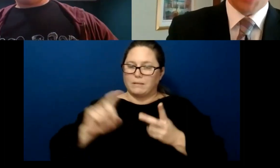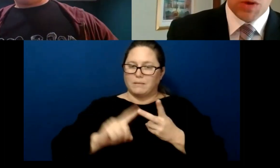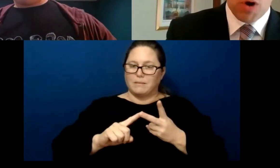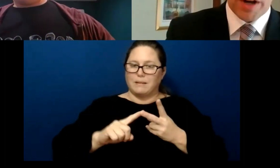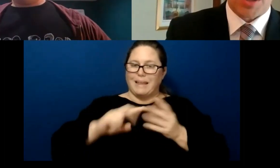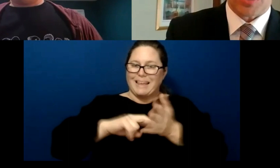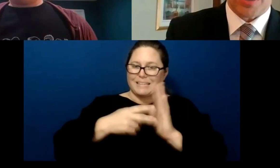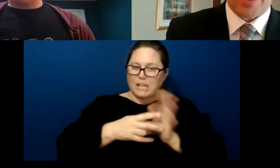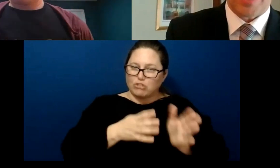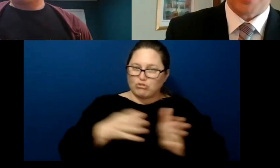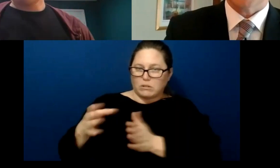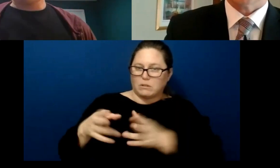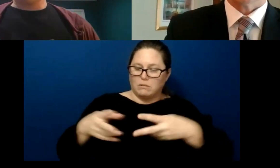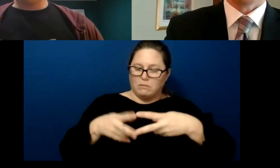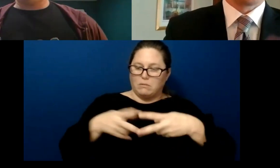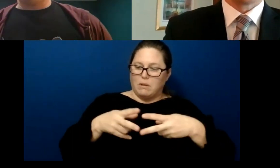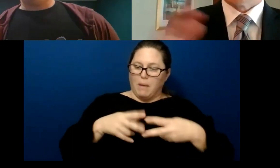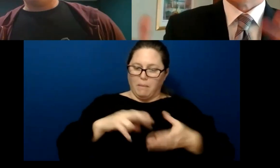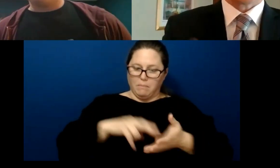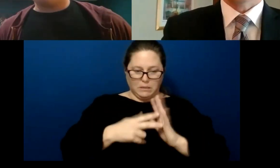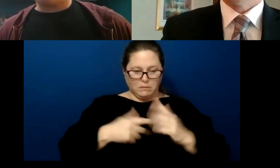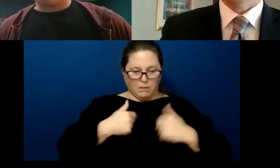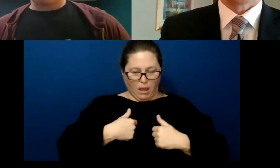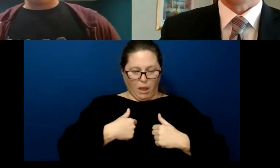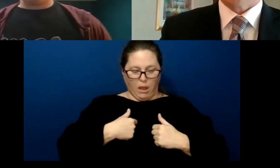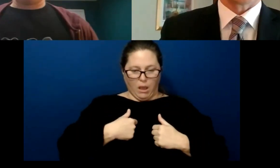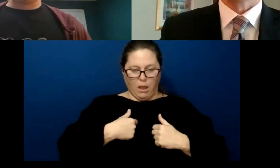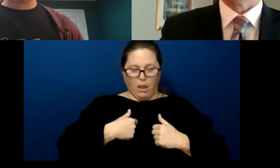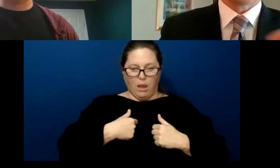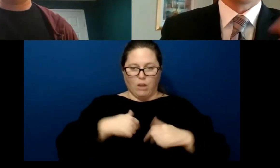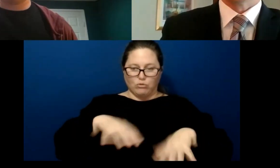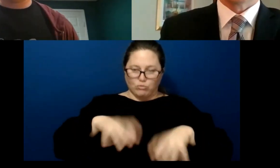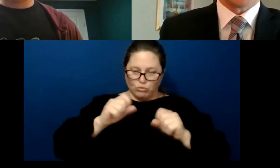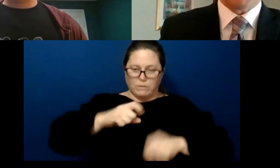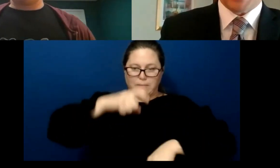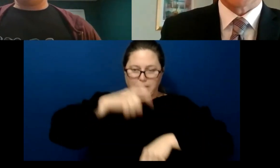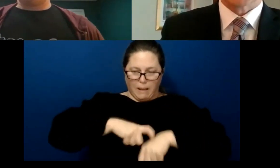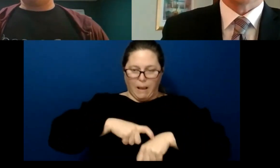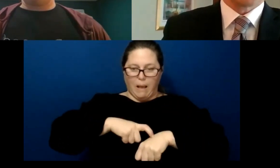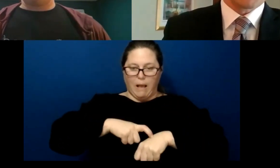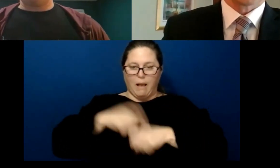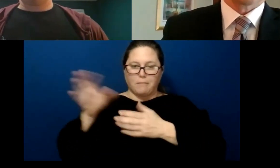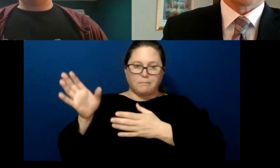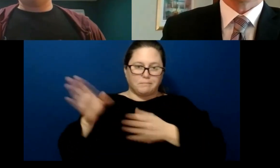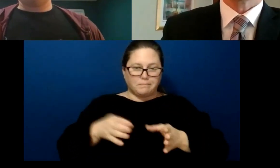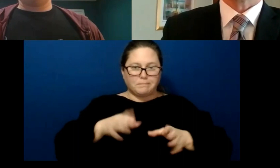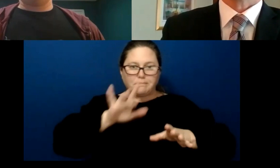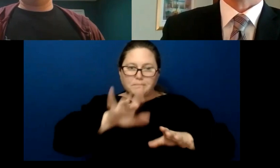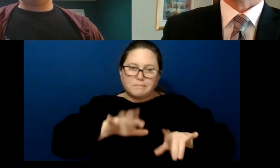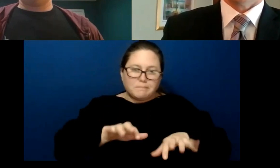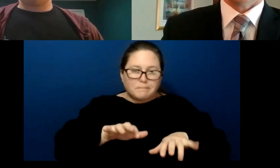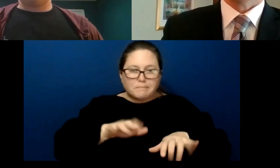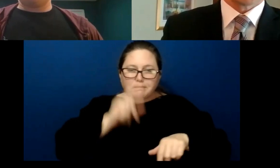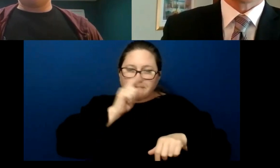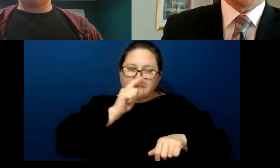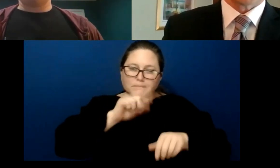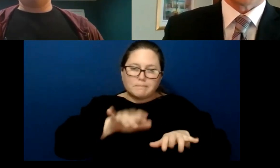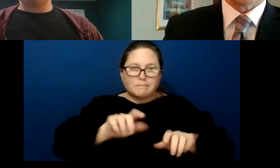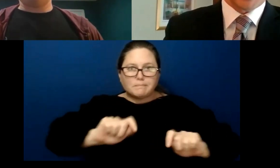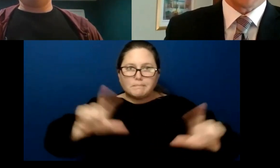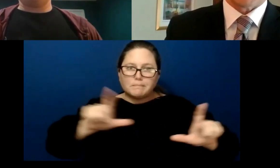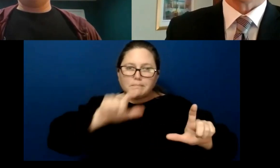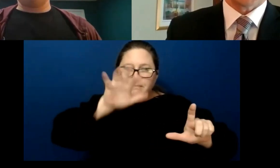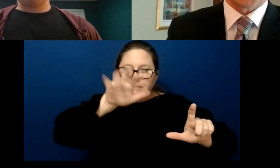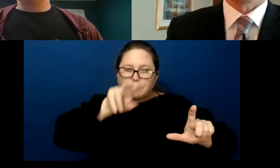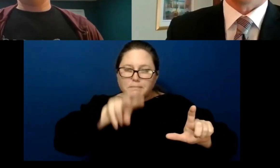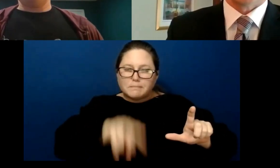day, you really wanted to learn. You weren't just doing something quickly, oh, let me just check a box. You really were trying. And that's what you want to